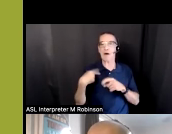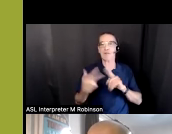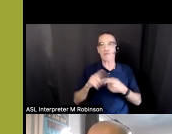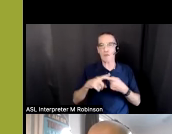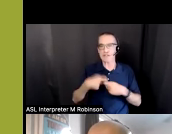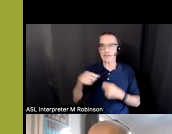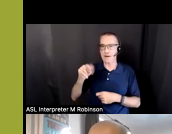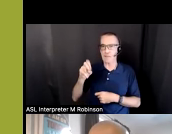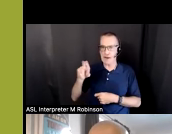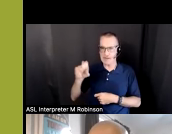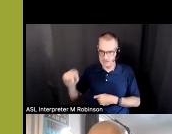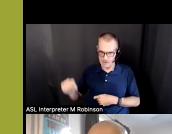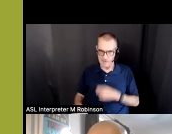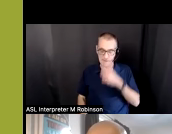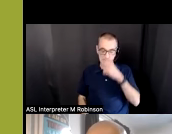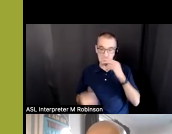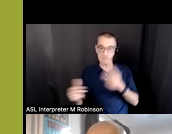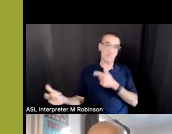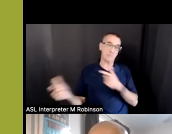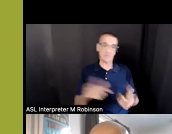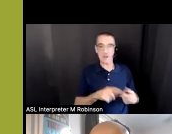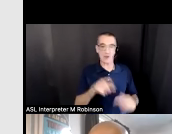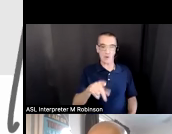Nebraska. Casey, back to you.